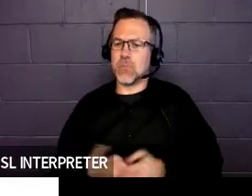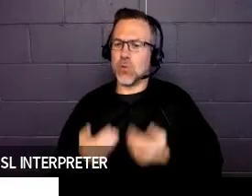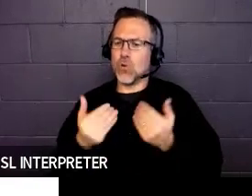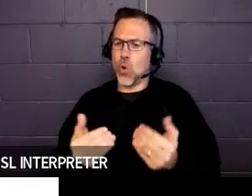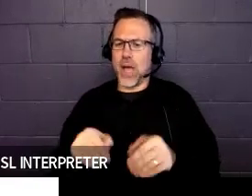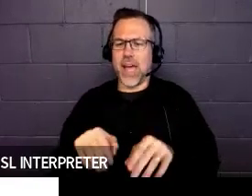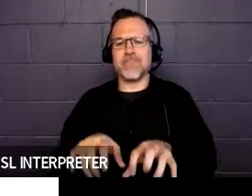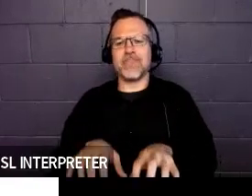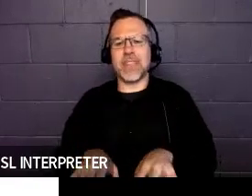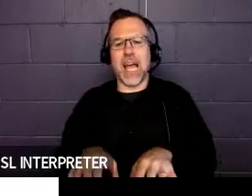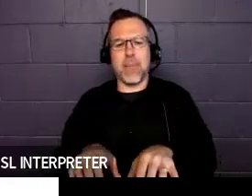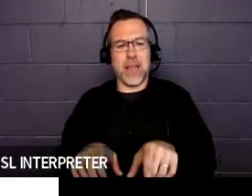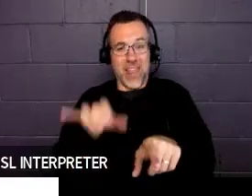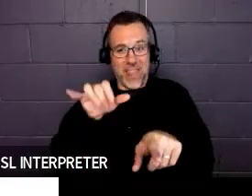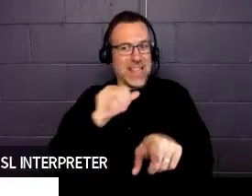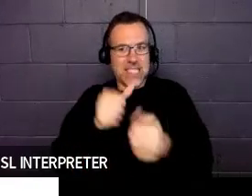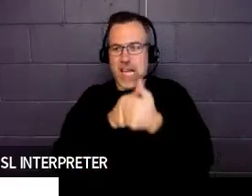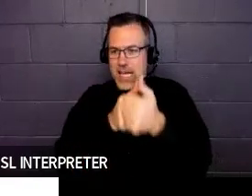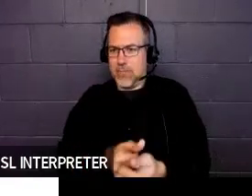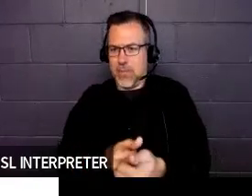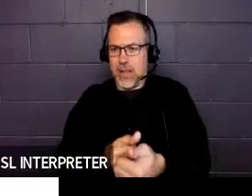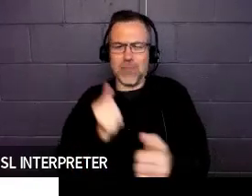this is not compliant.